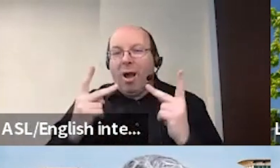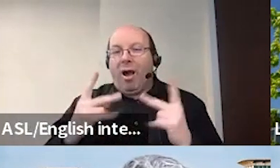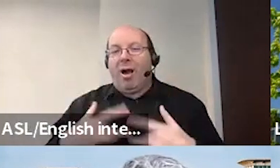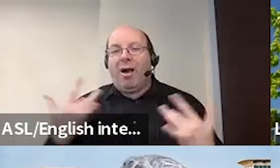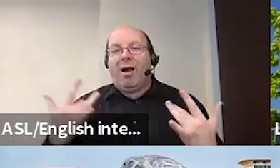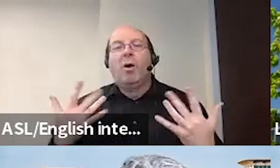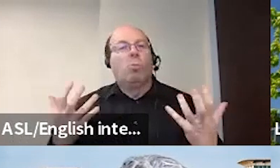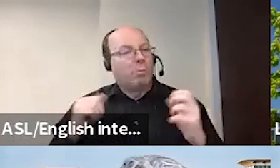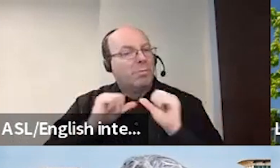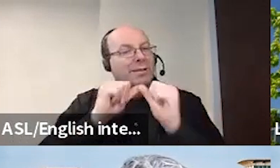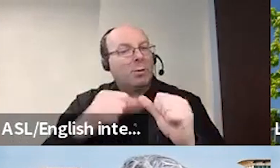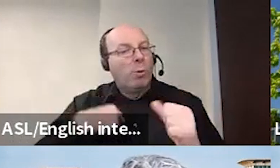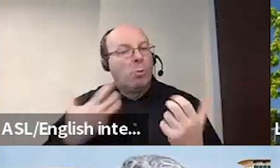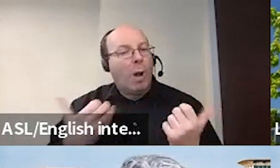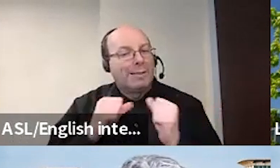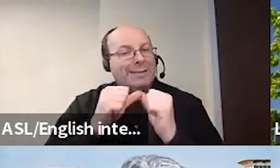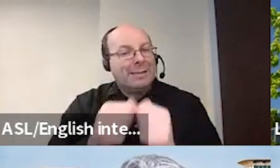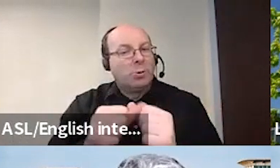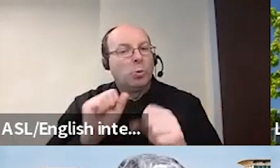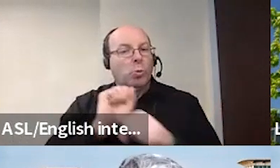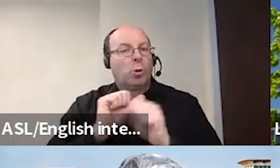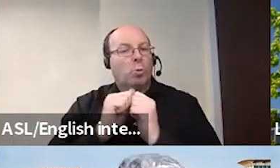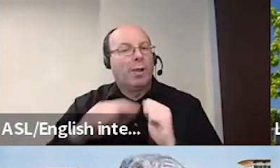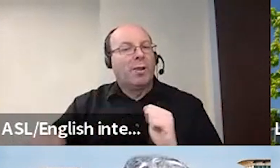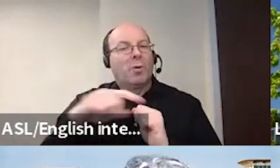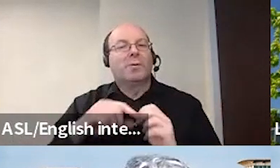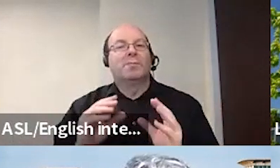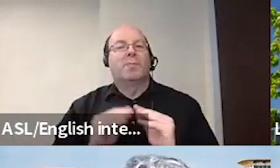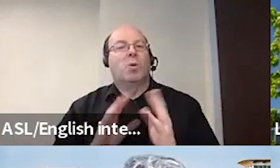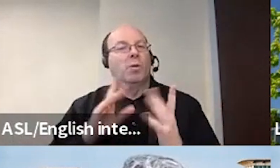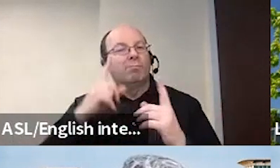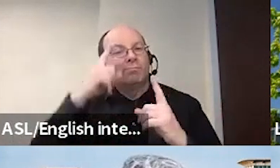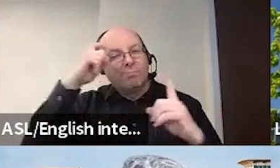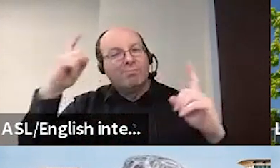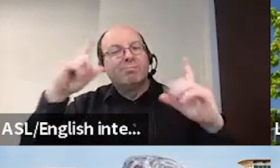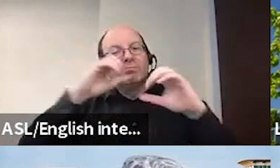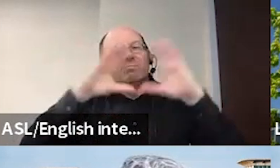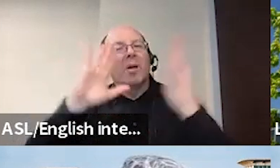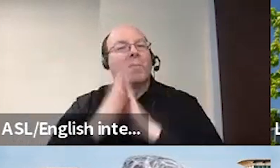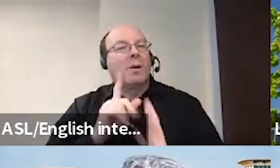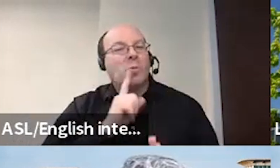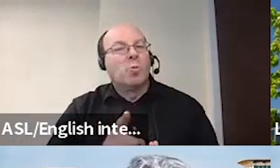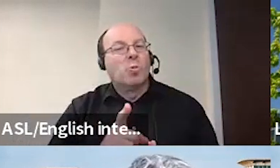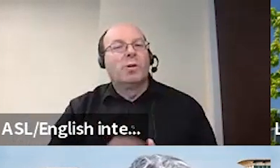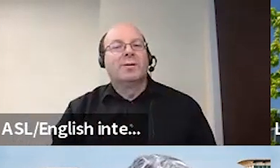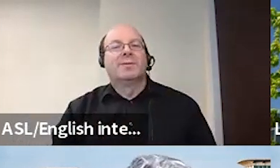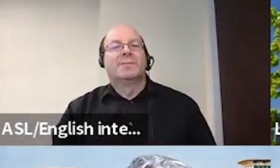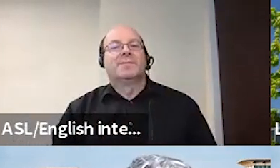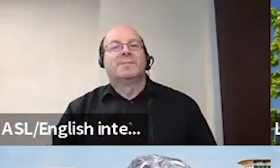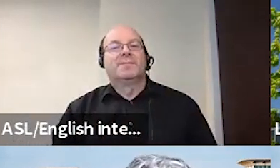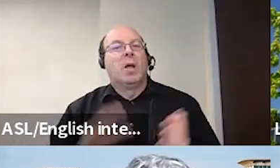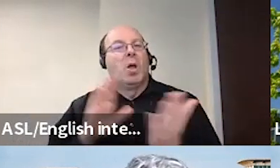to work with you to make sure that your dreams come true, your academic dreams are successful. Anything we can do that, we're trying